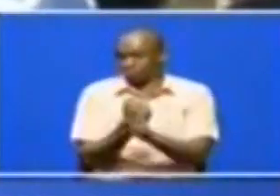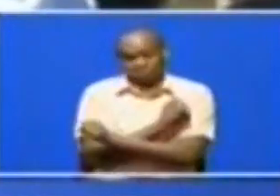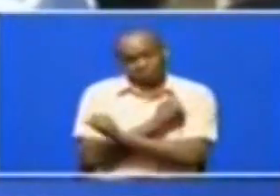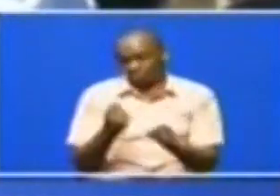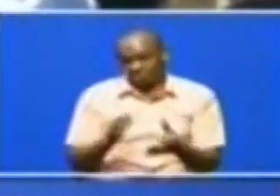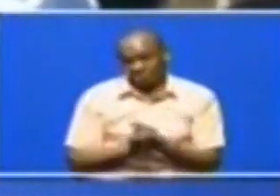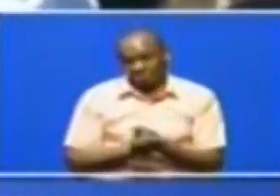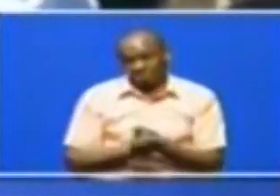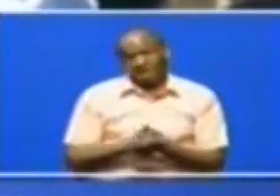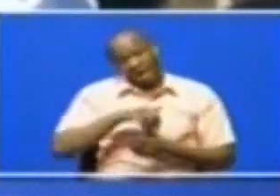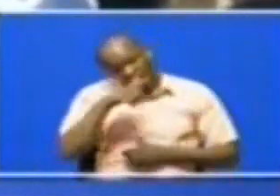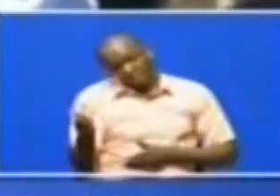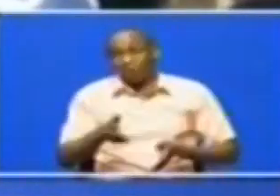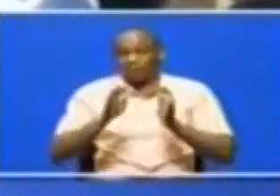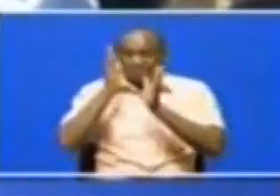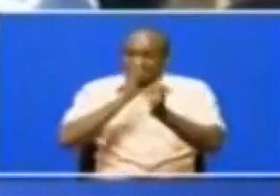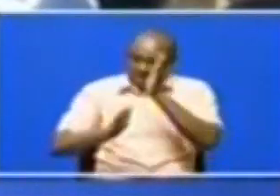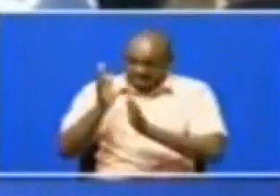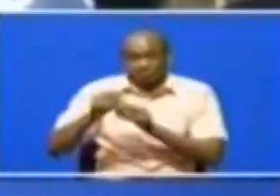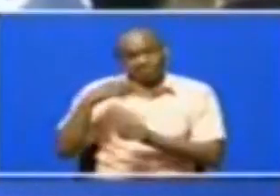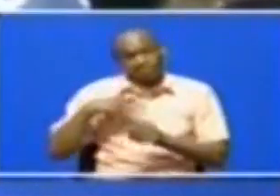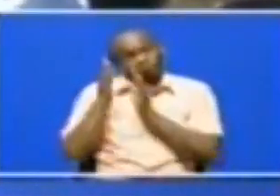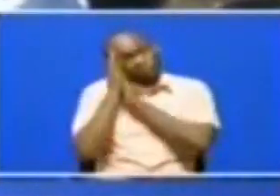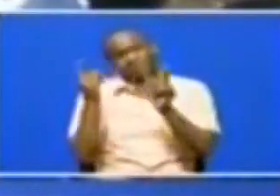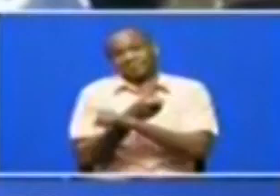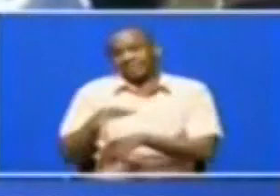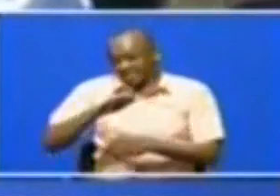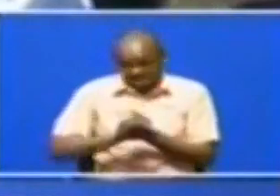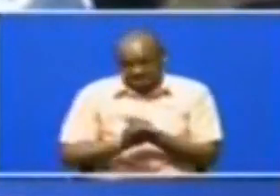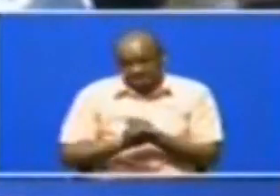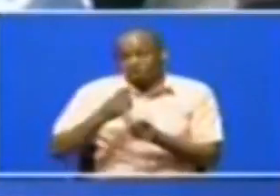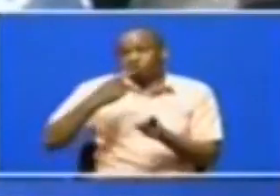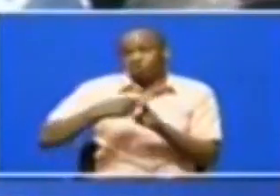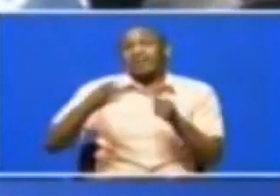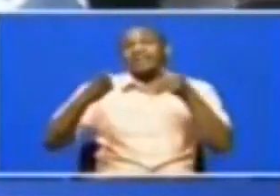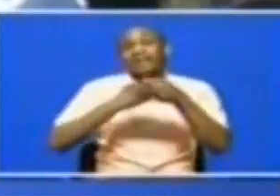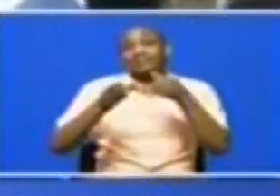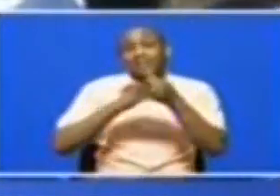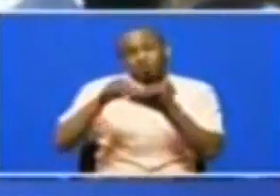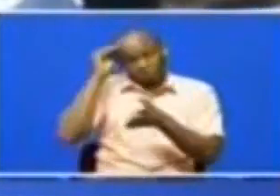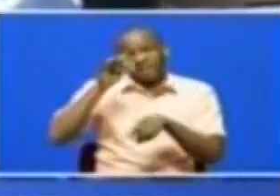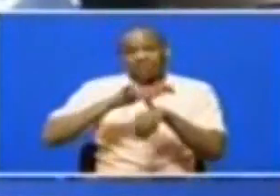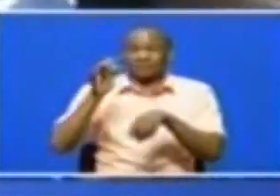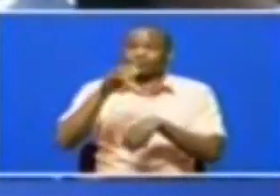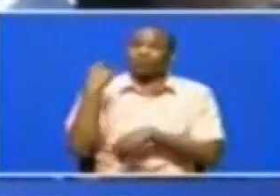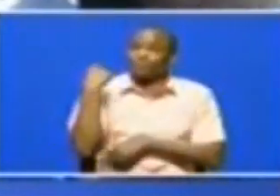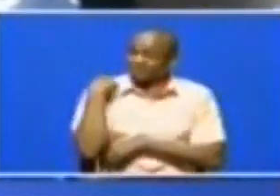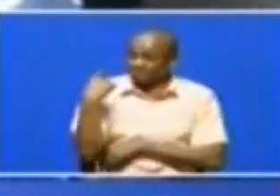facility. So other alternative arrangements must be made with immediate effect. So in total, 99 students have been affected since